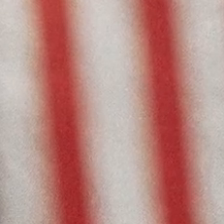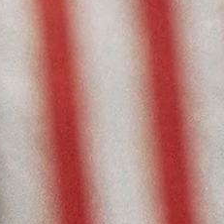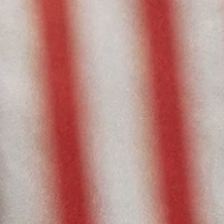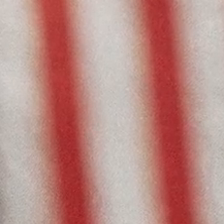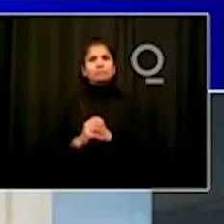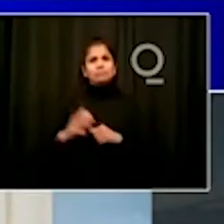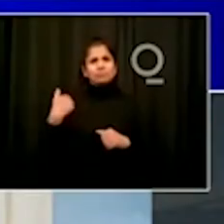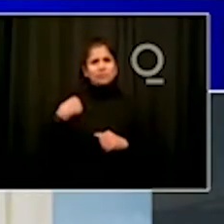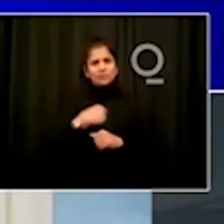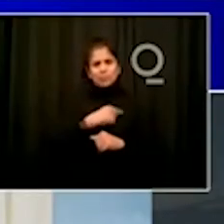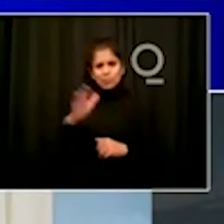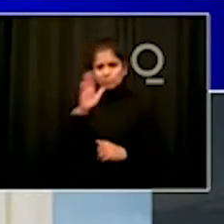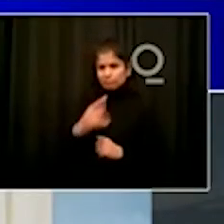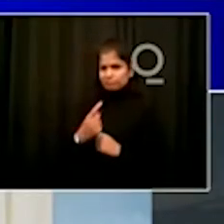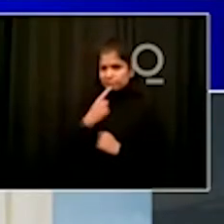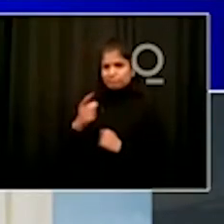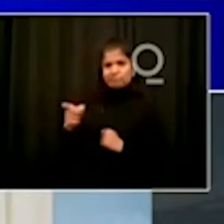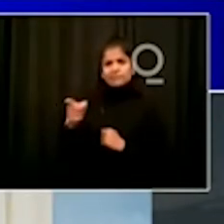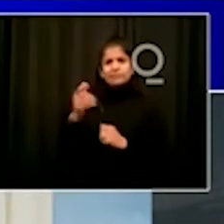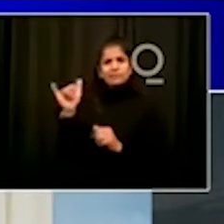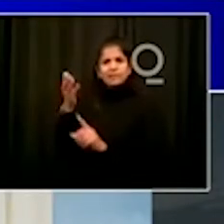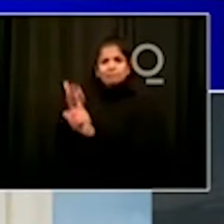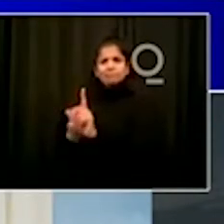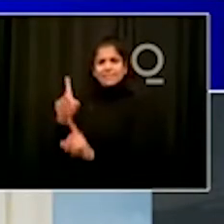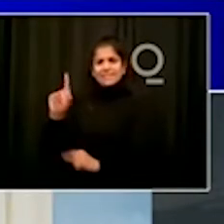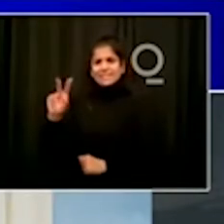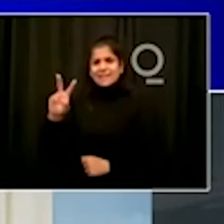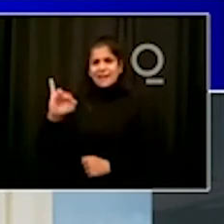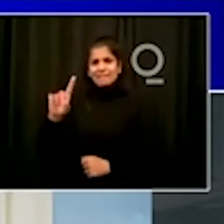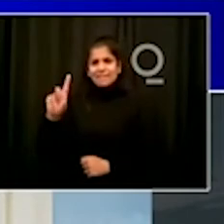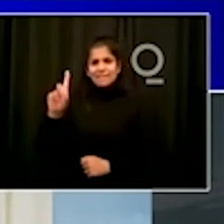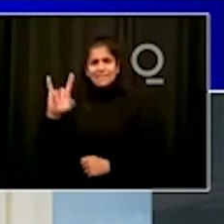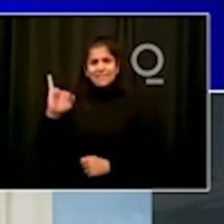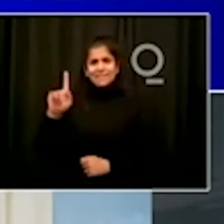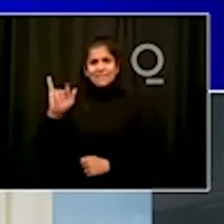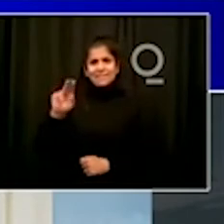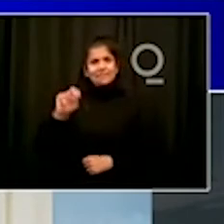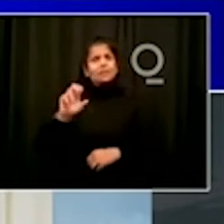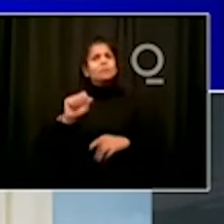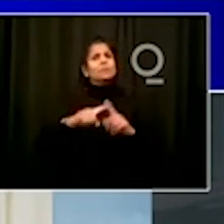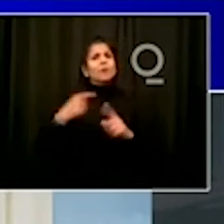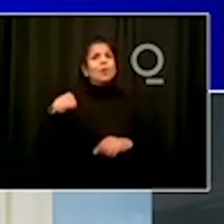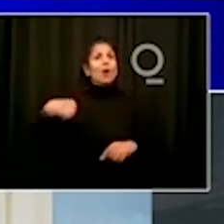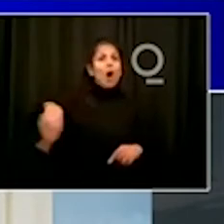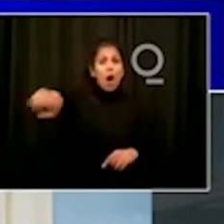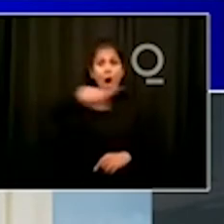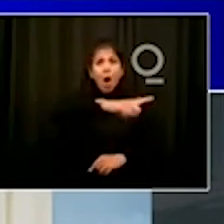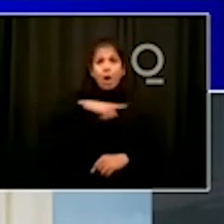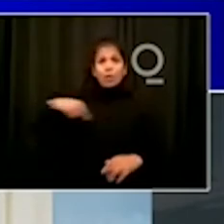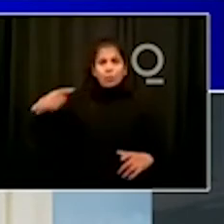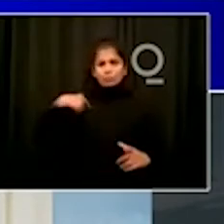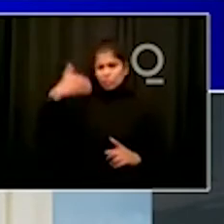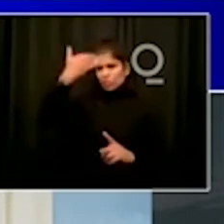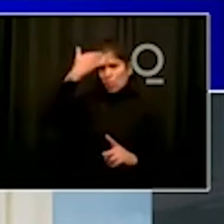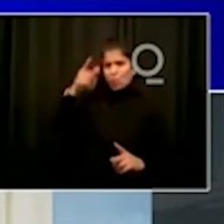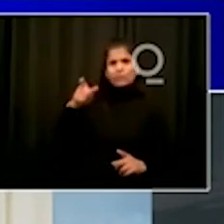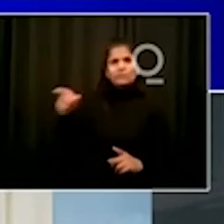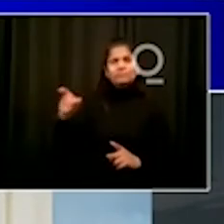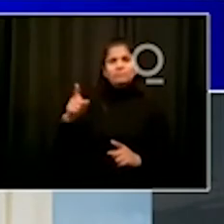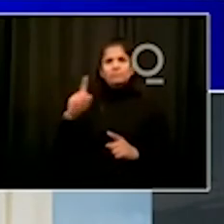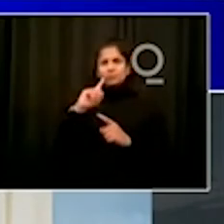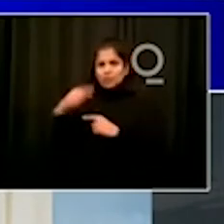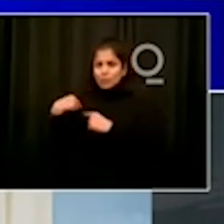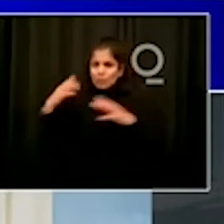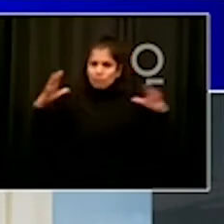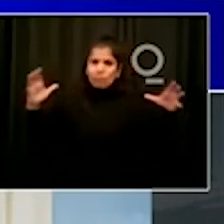administration. He really worked constantly to nurture the next generation. And whenever he was around, you felt